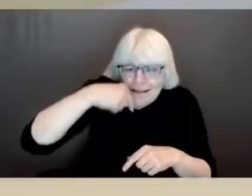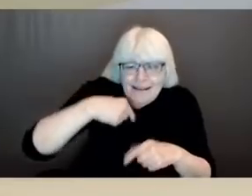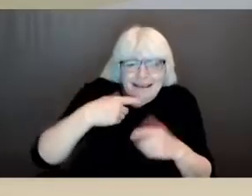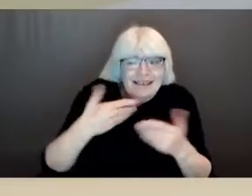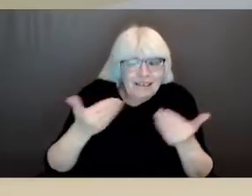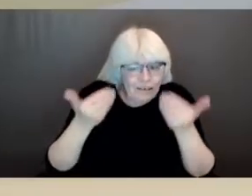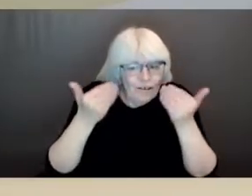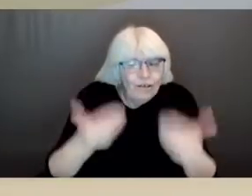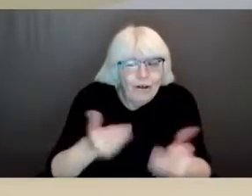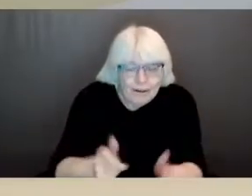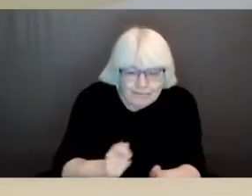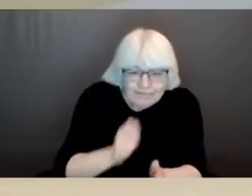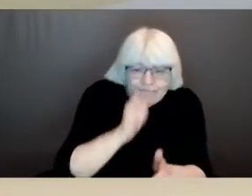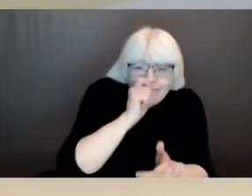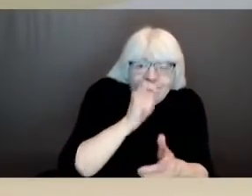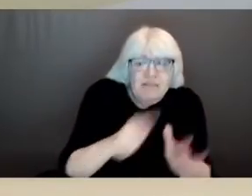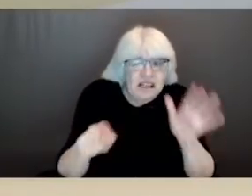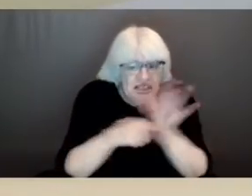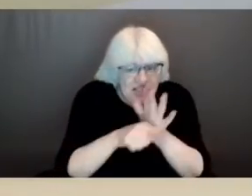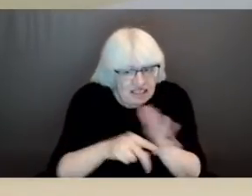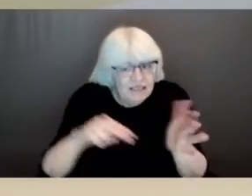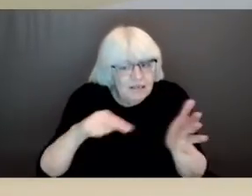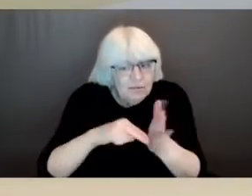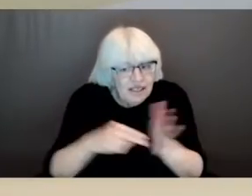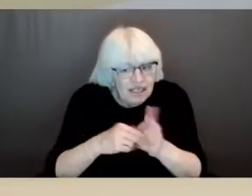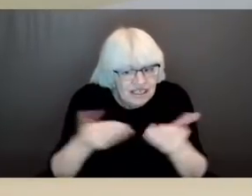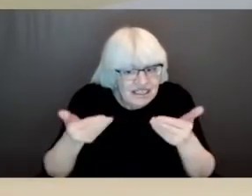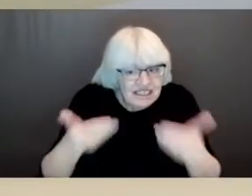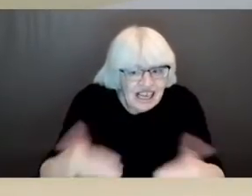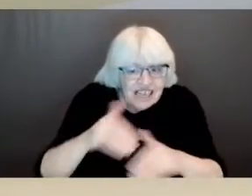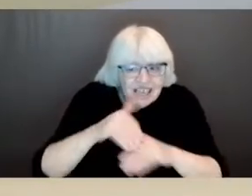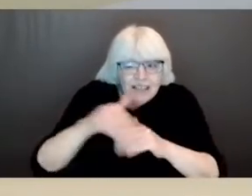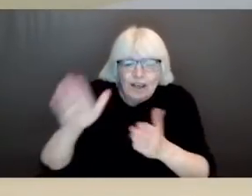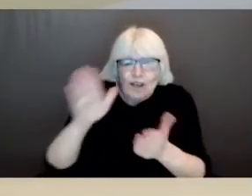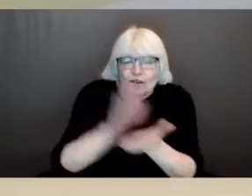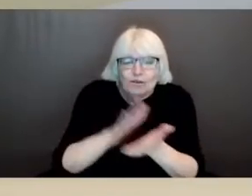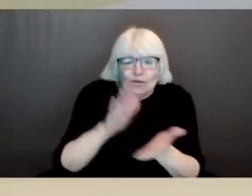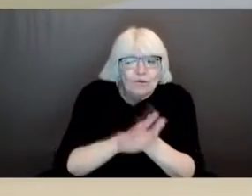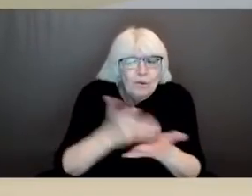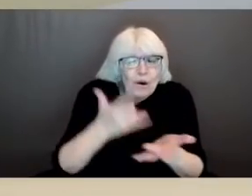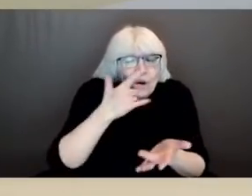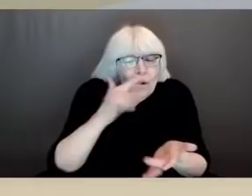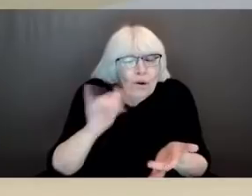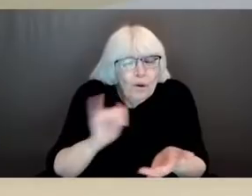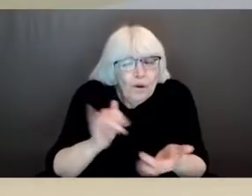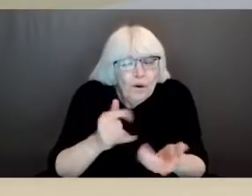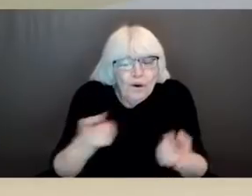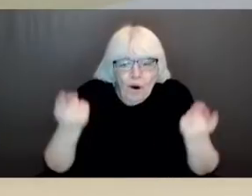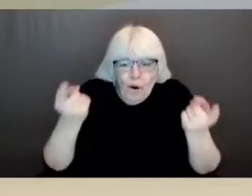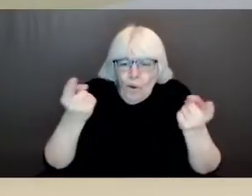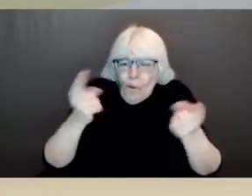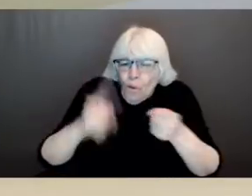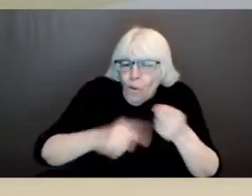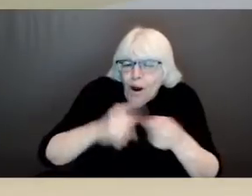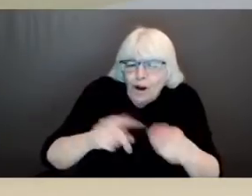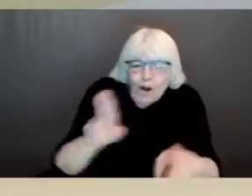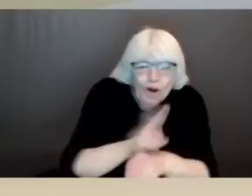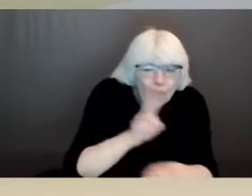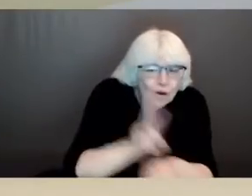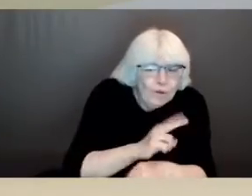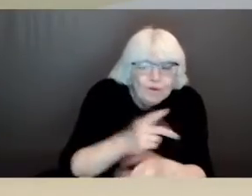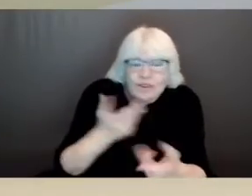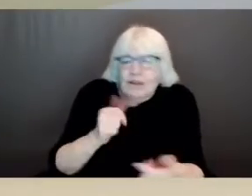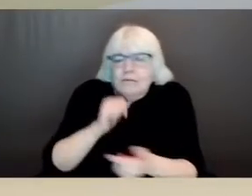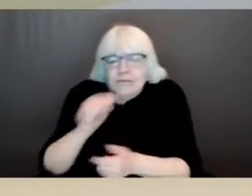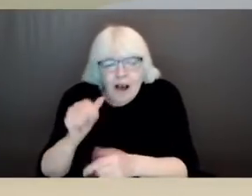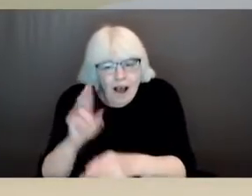you send your kid to school? Or can you just kind of lay out when to use them and when not to use them? Yes, and I think that's what we're trying to